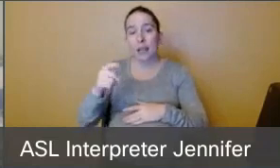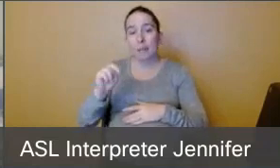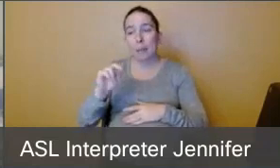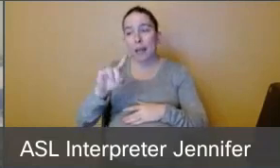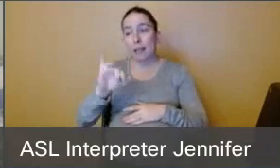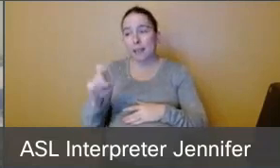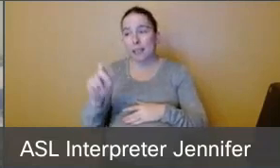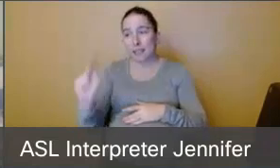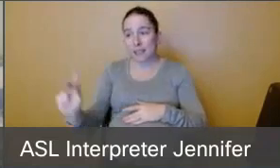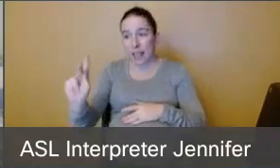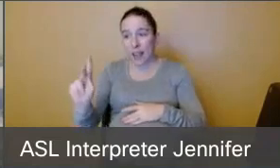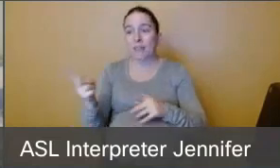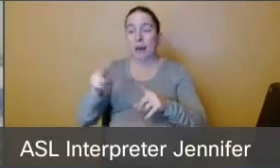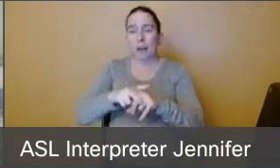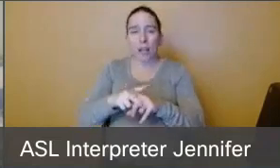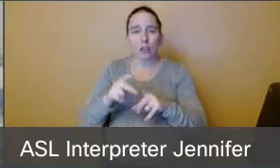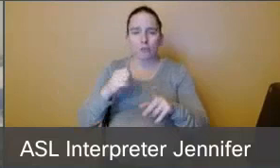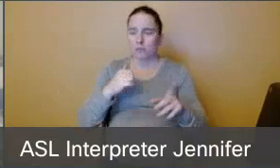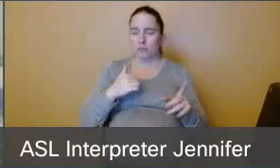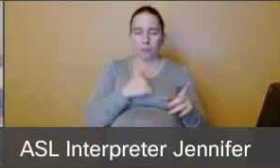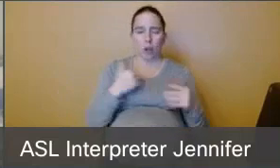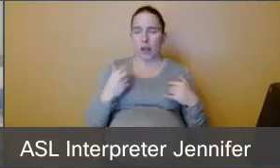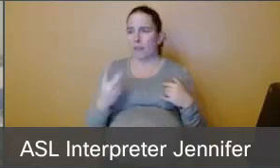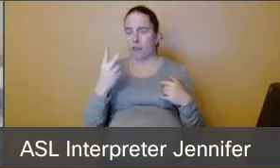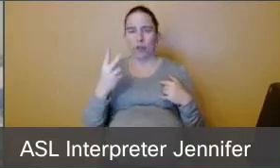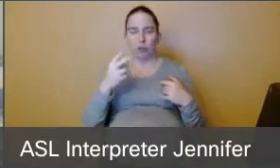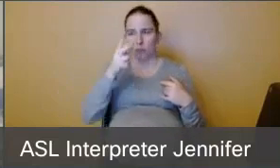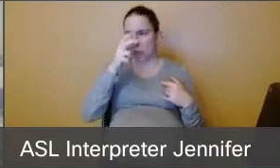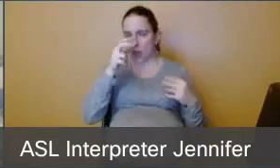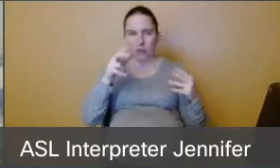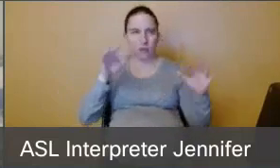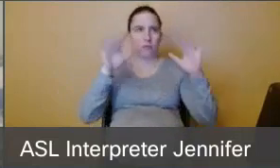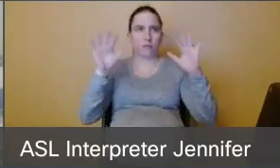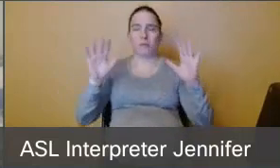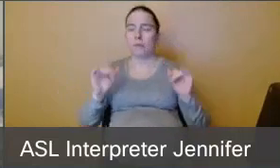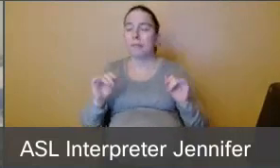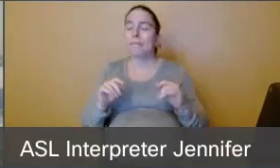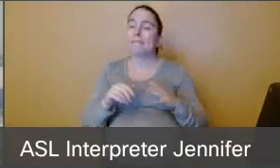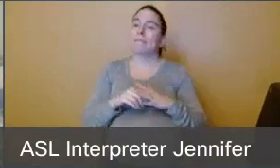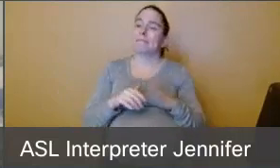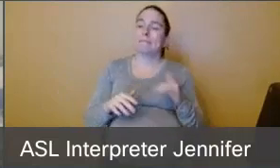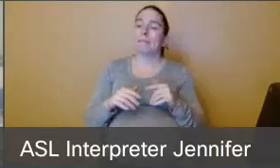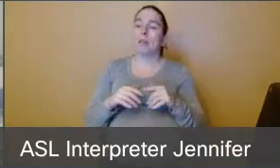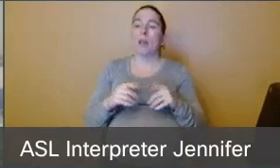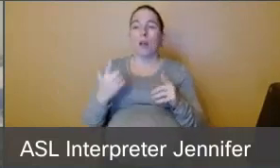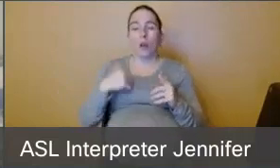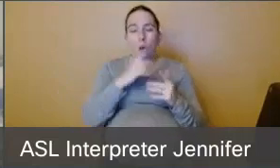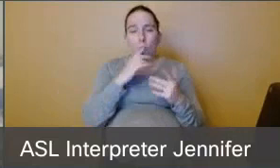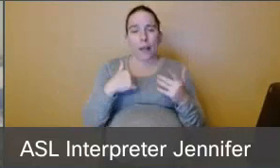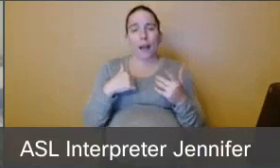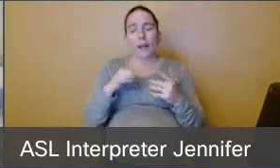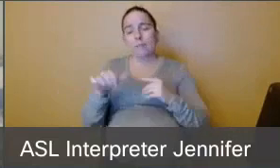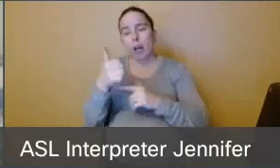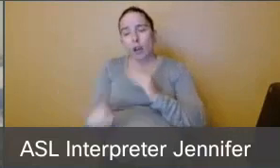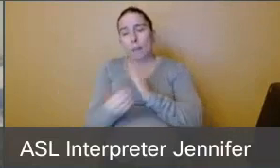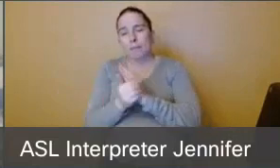have two flies flying around here. So we have, we did make a subsequent amendment to the Appendix